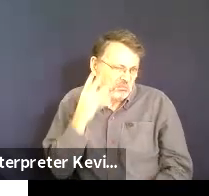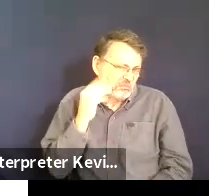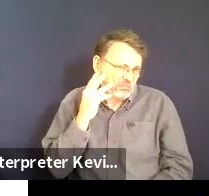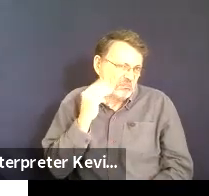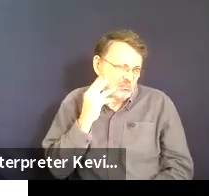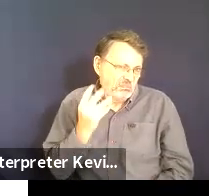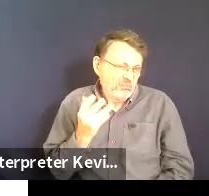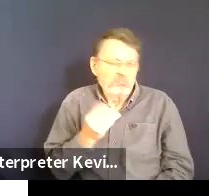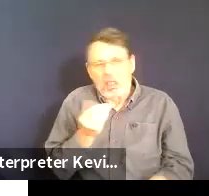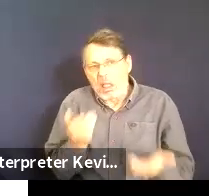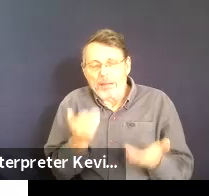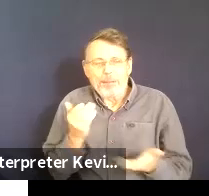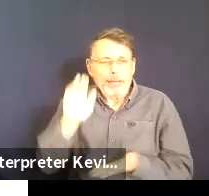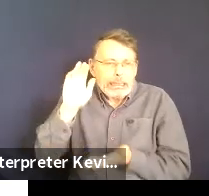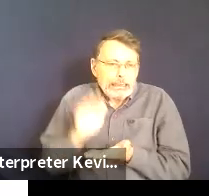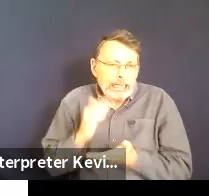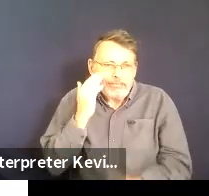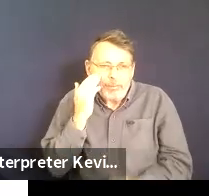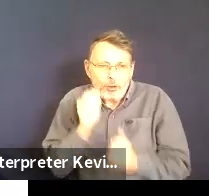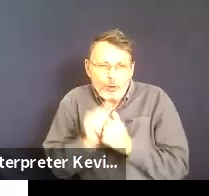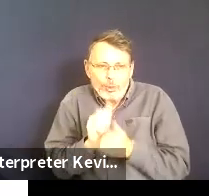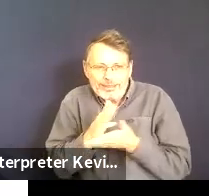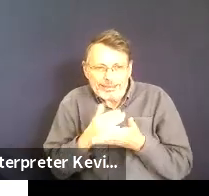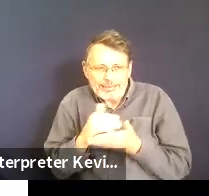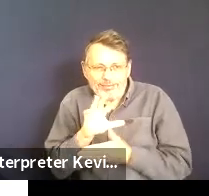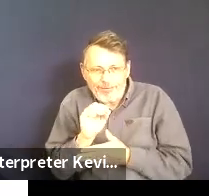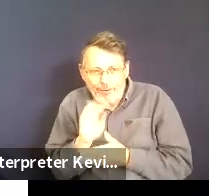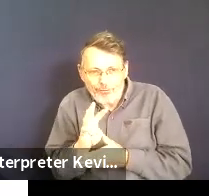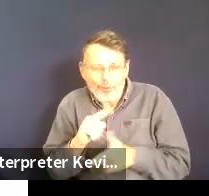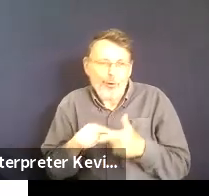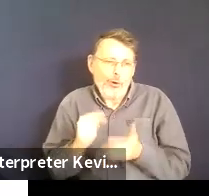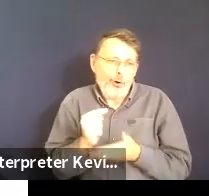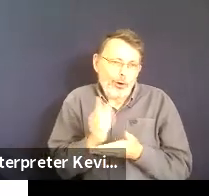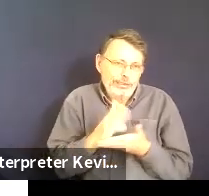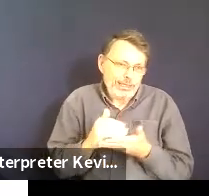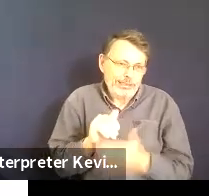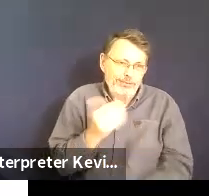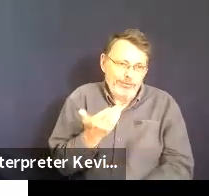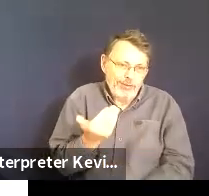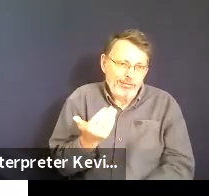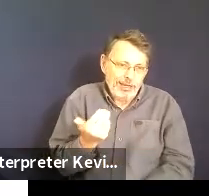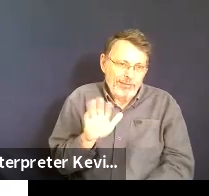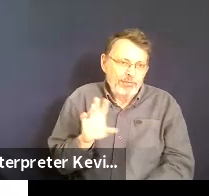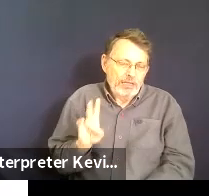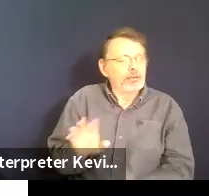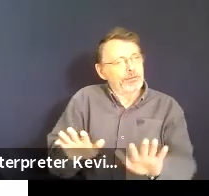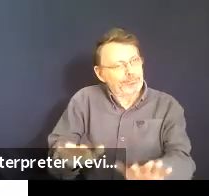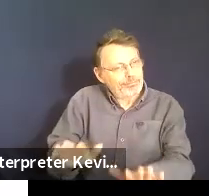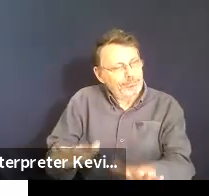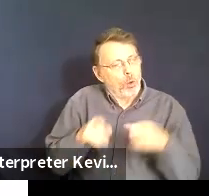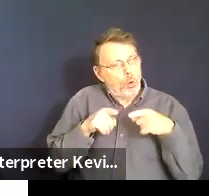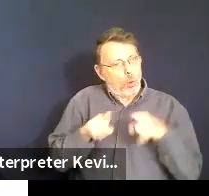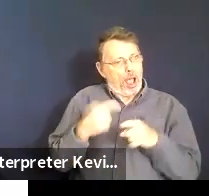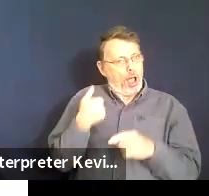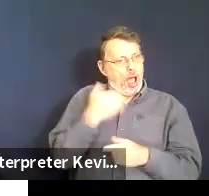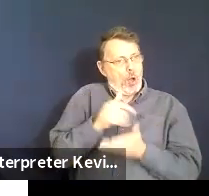and maybe less so with Section 504 and Section 1557, rest assured that while the statutes